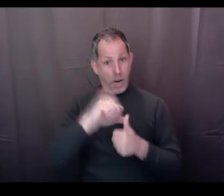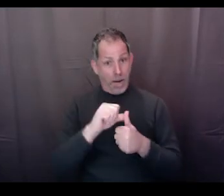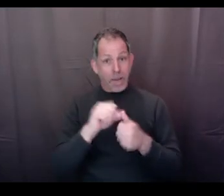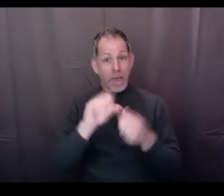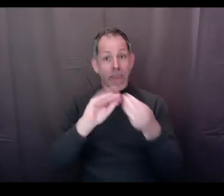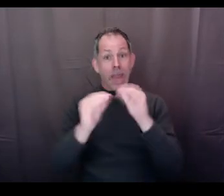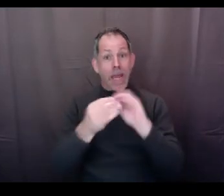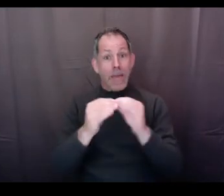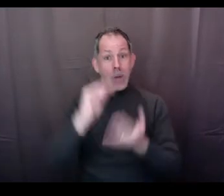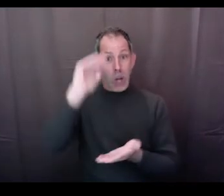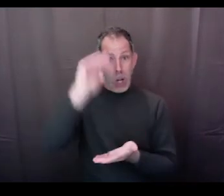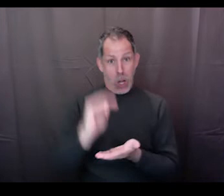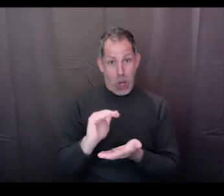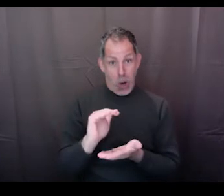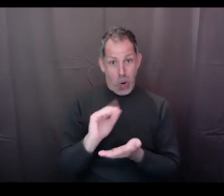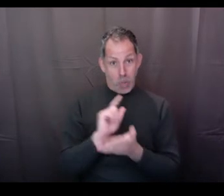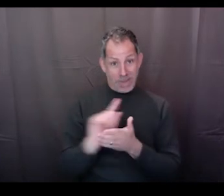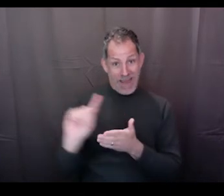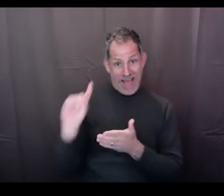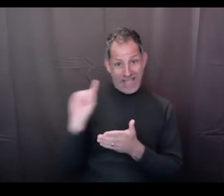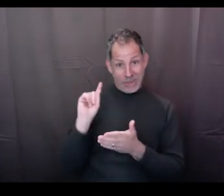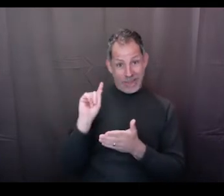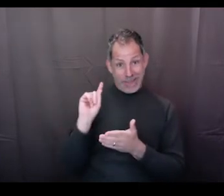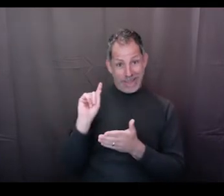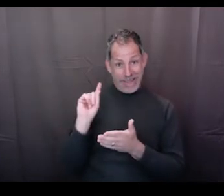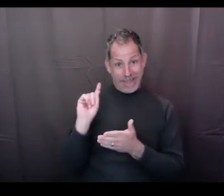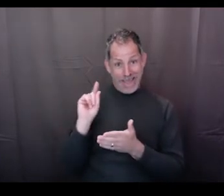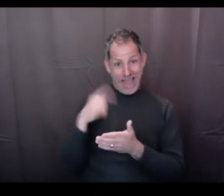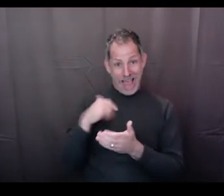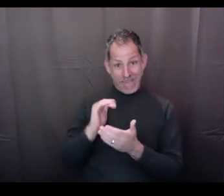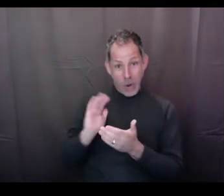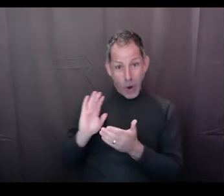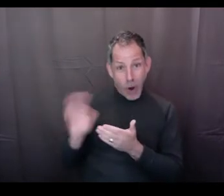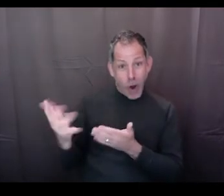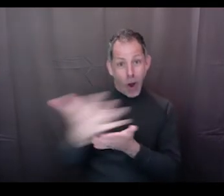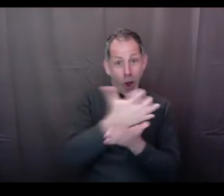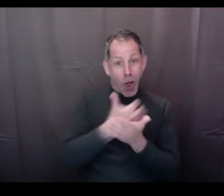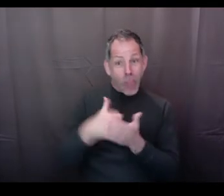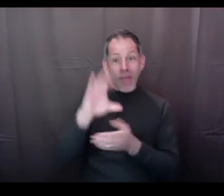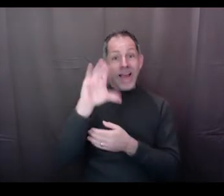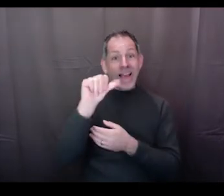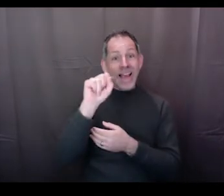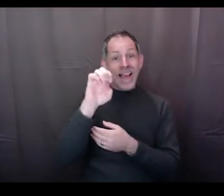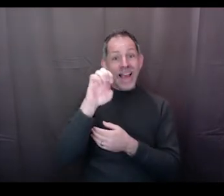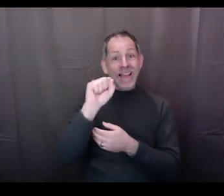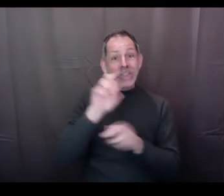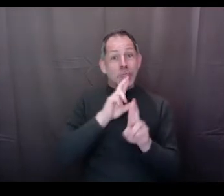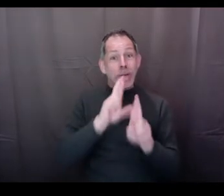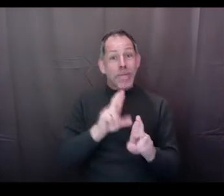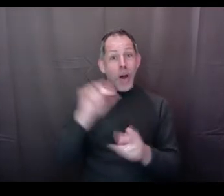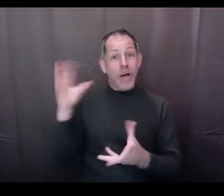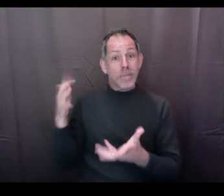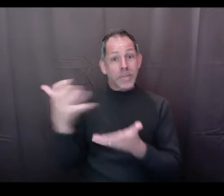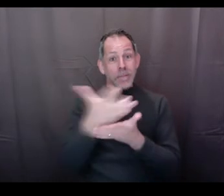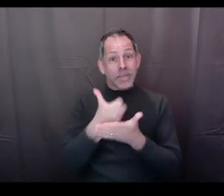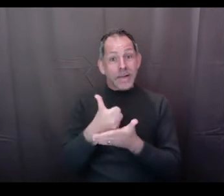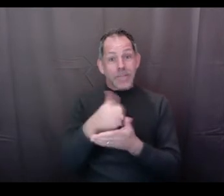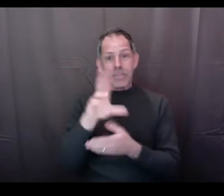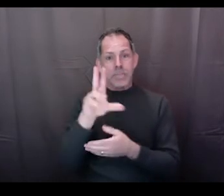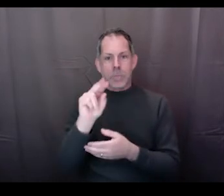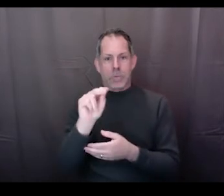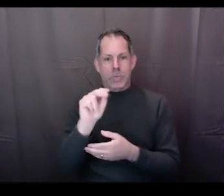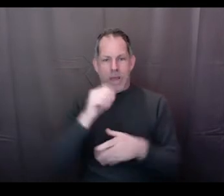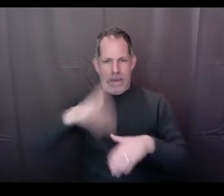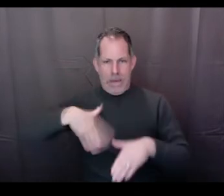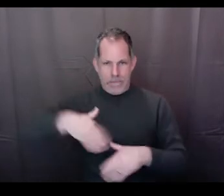low numbers in the most recent week because we haven't had all those cases reported yet. So we